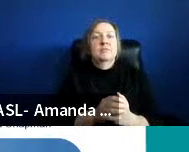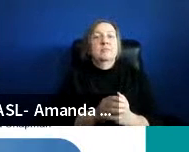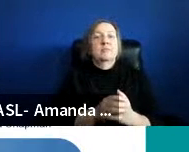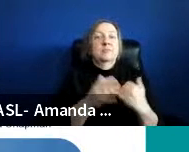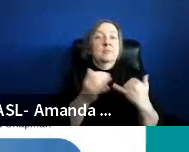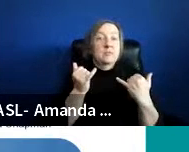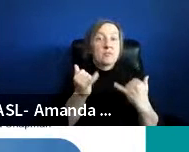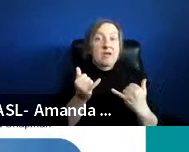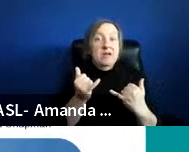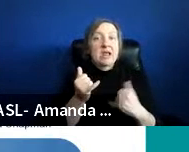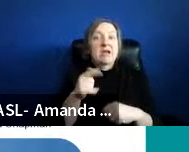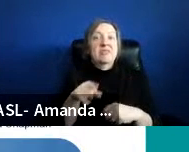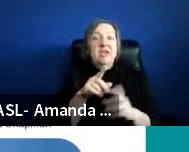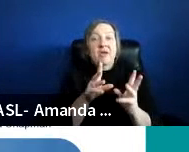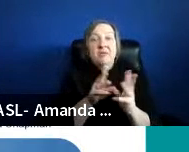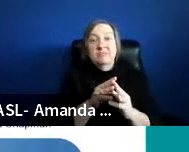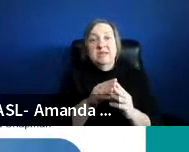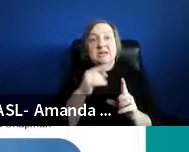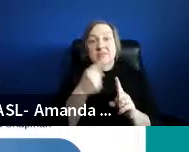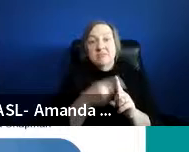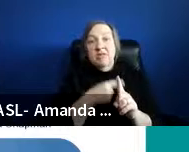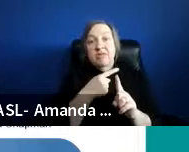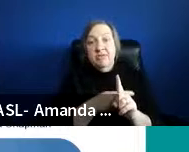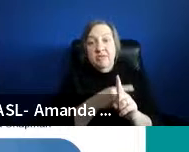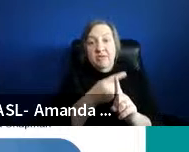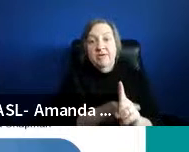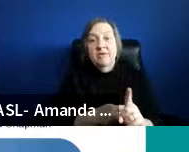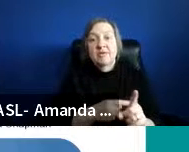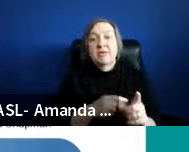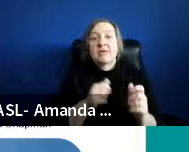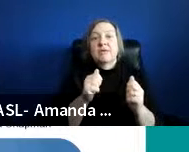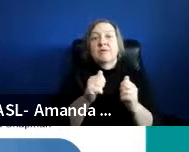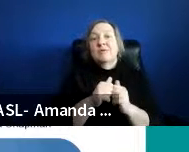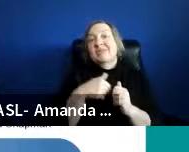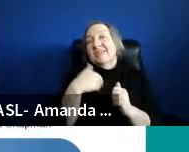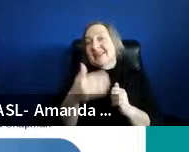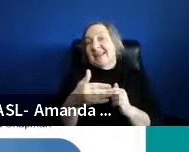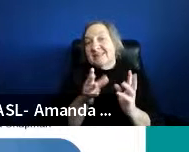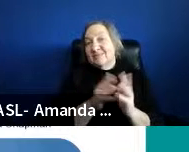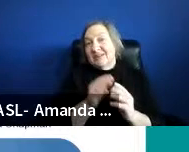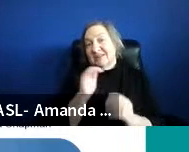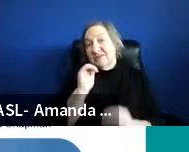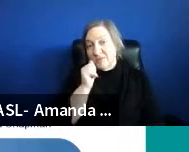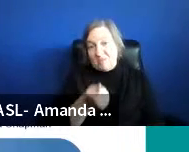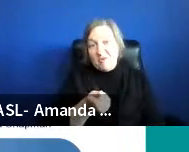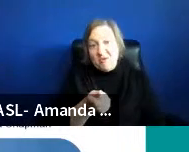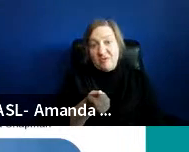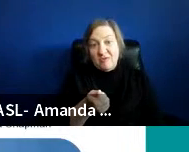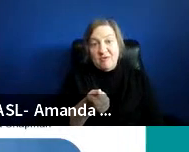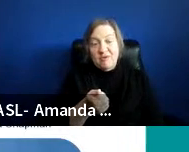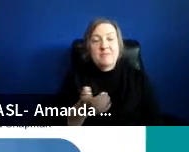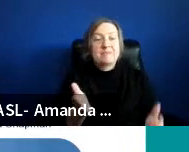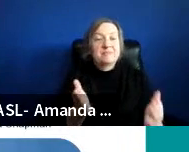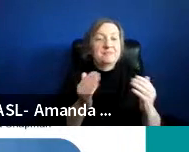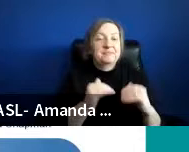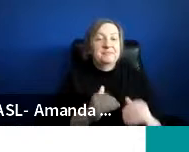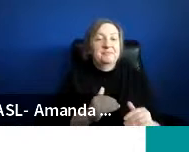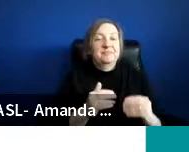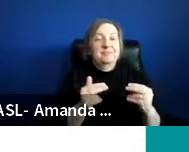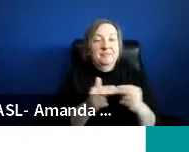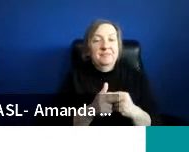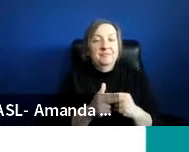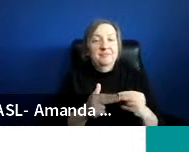right now, they are meeting monthly, with the next meeting being tomorrow. If you can go to the next slide.